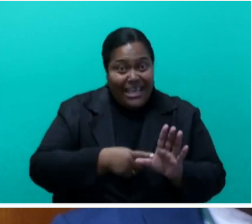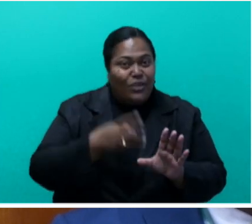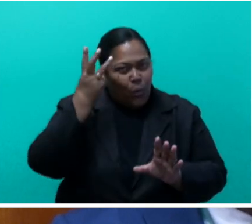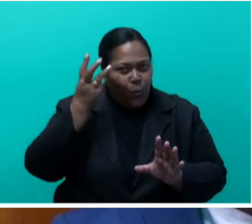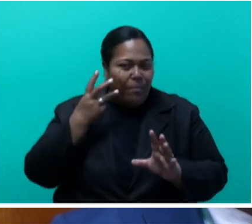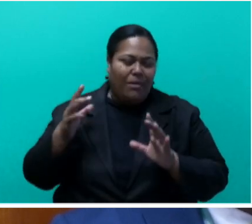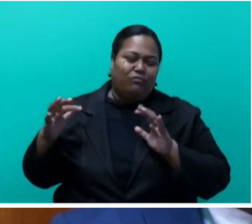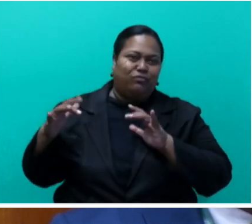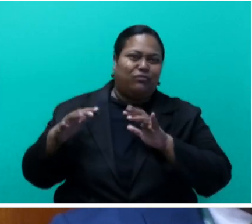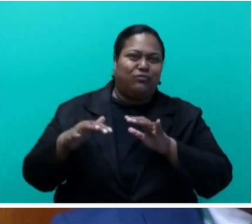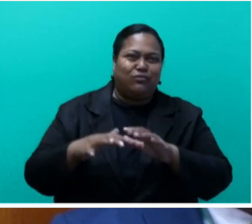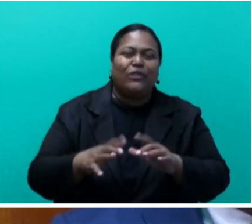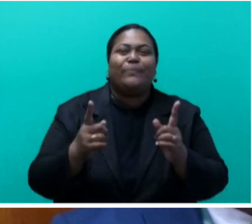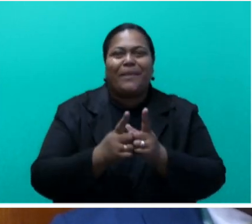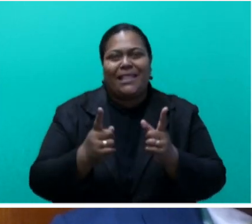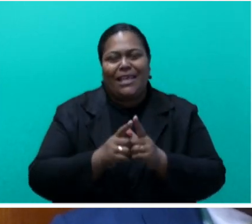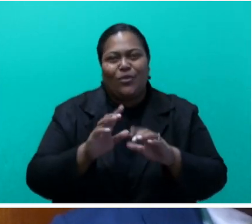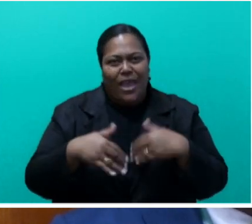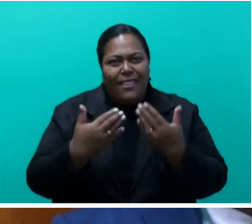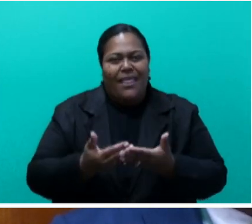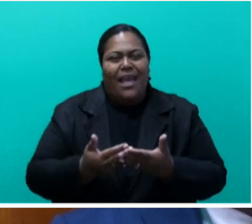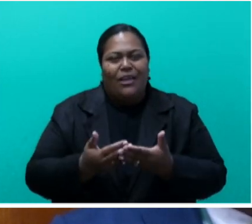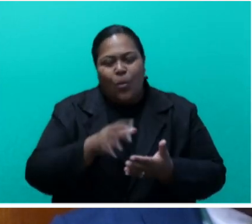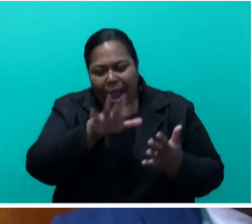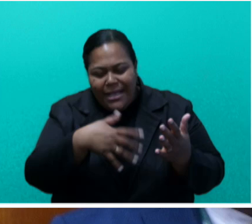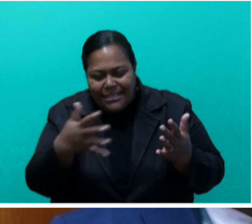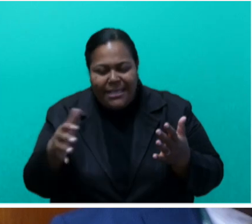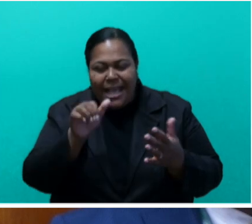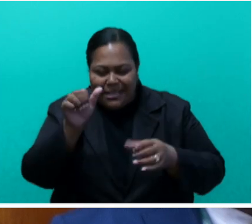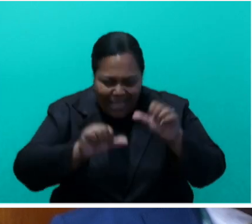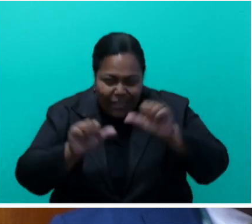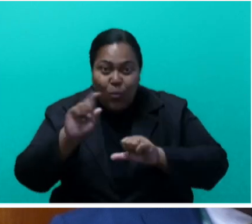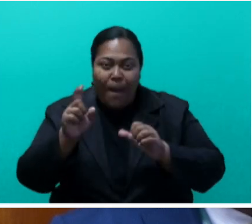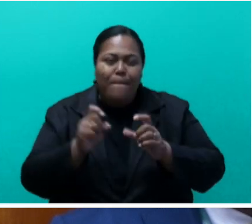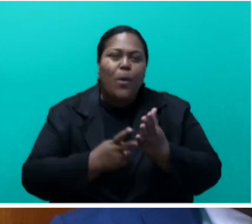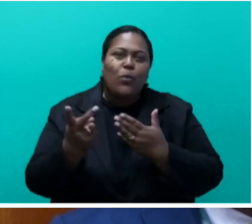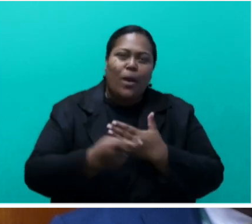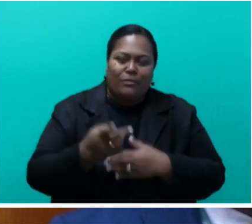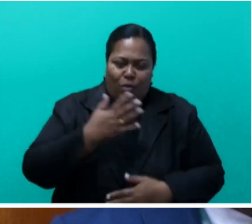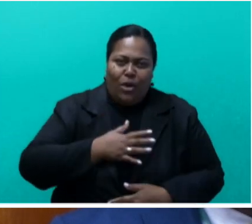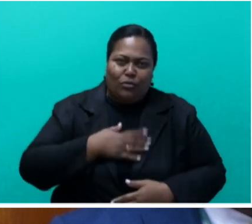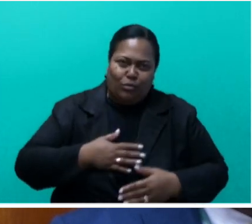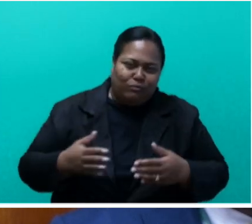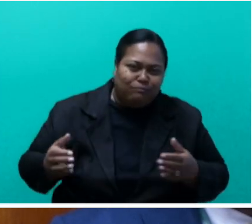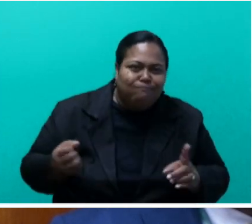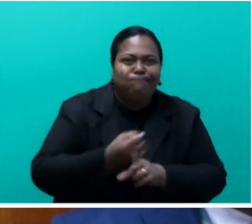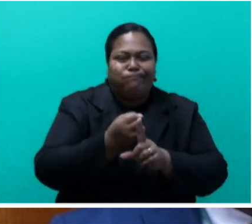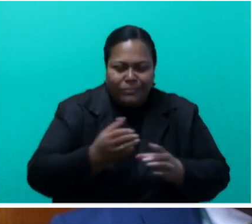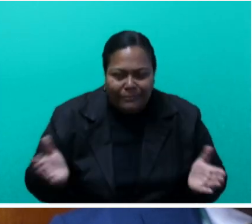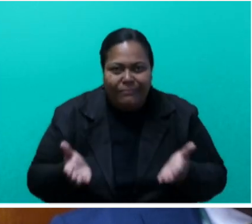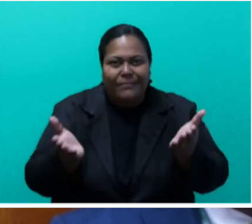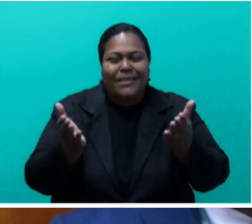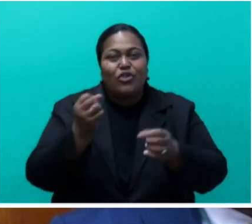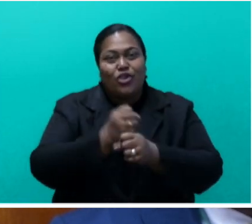our progress and advance our efforts towards gender equality. Of course, the adoption of the Pacific Platform